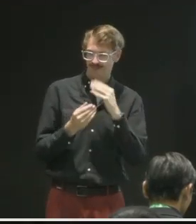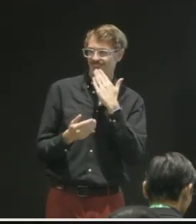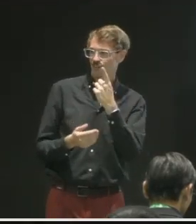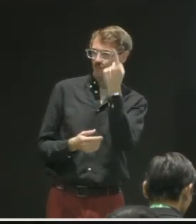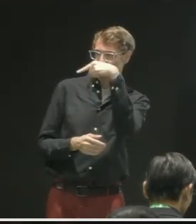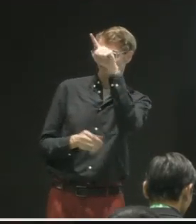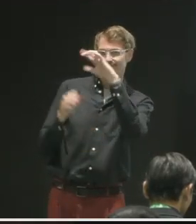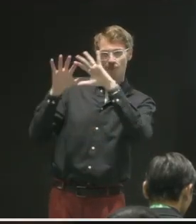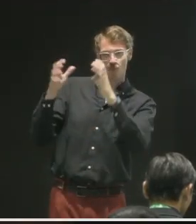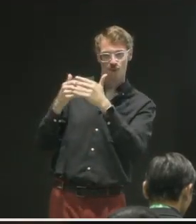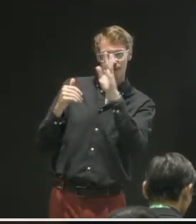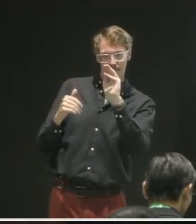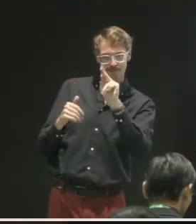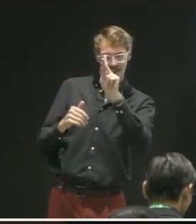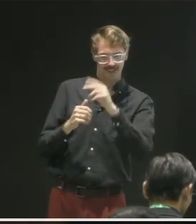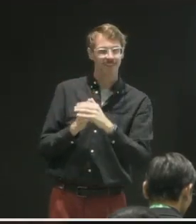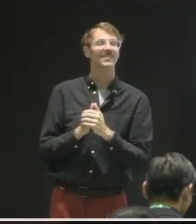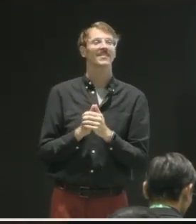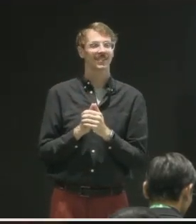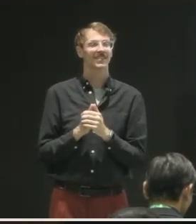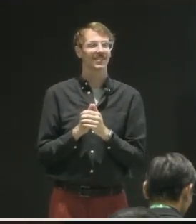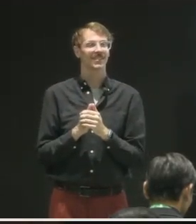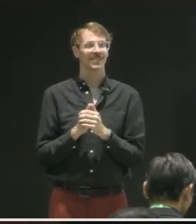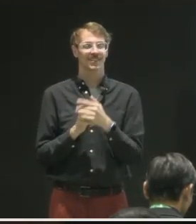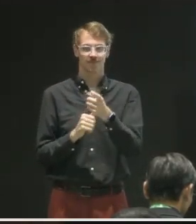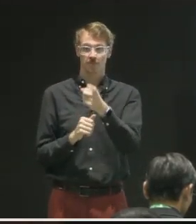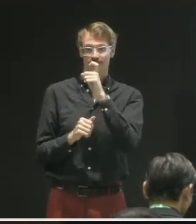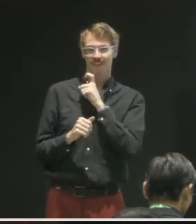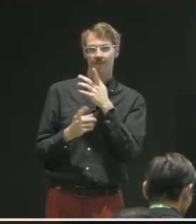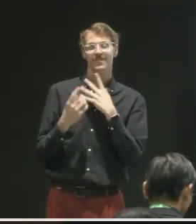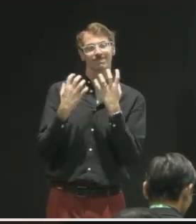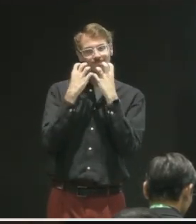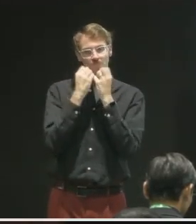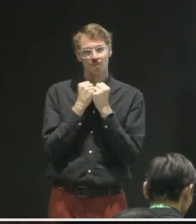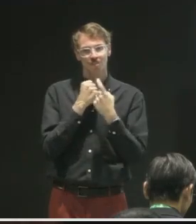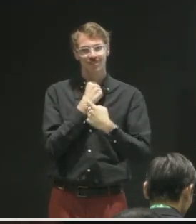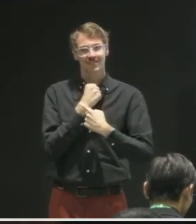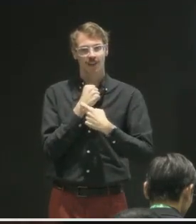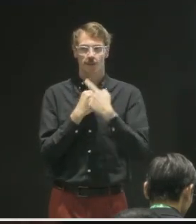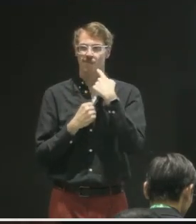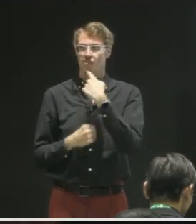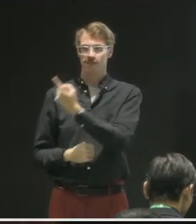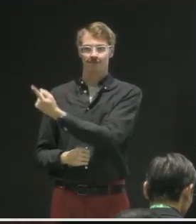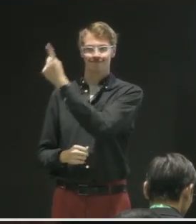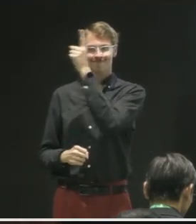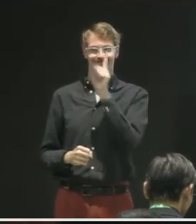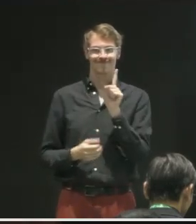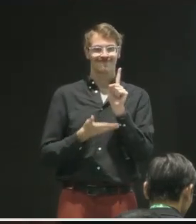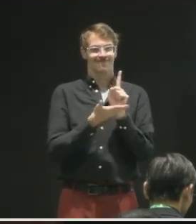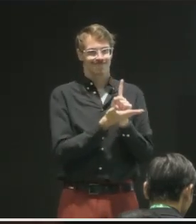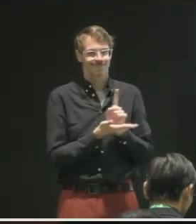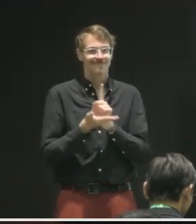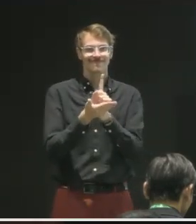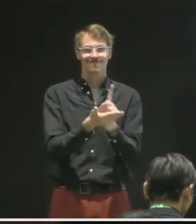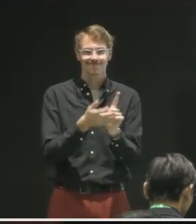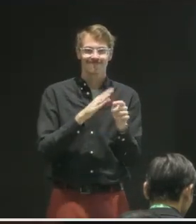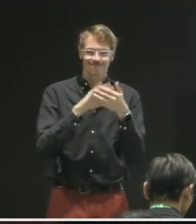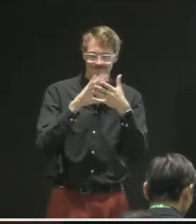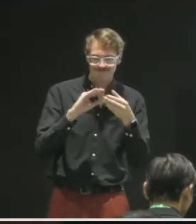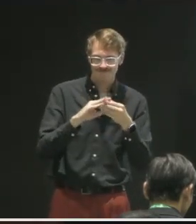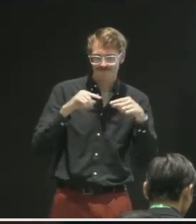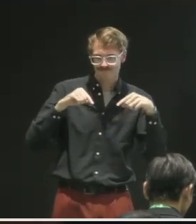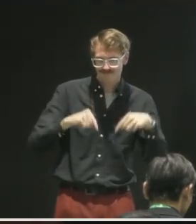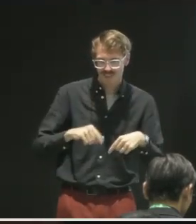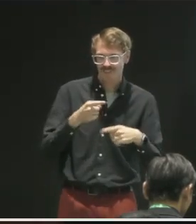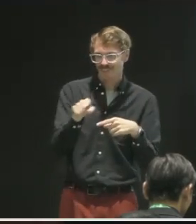Bank to give a precious time for me to be able attending this forum